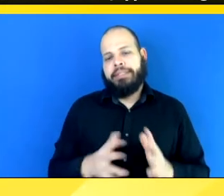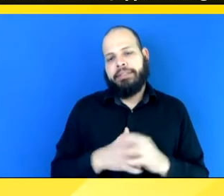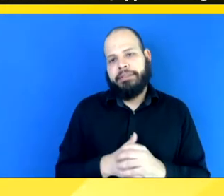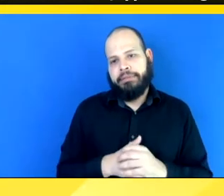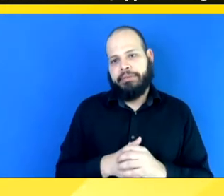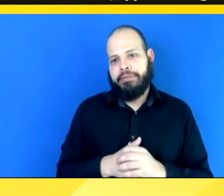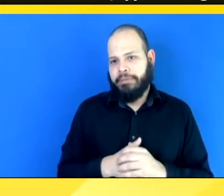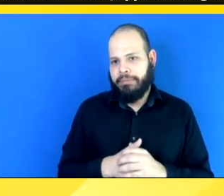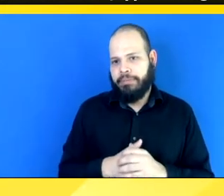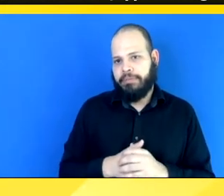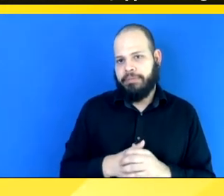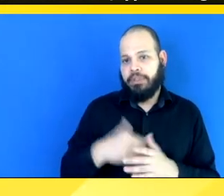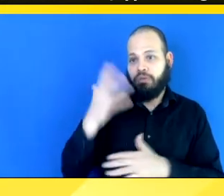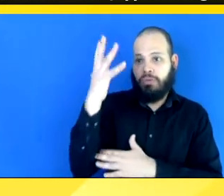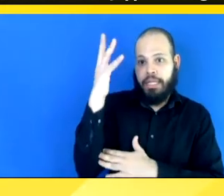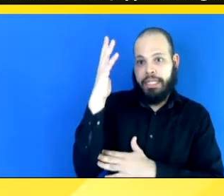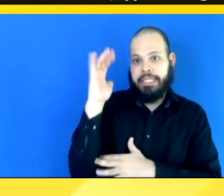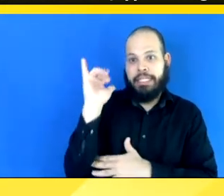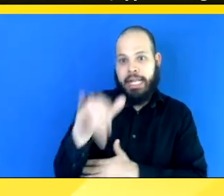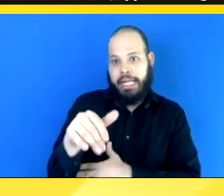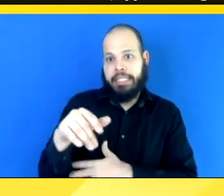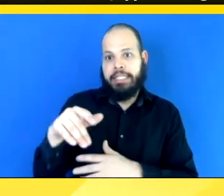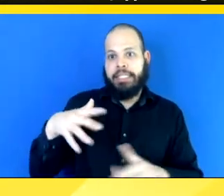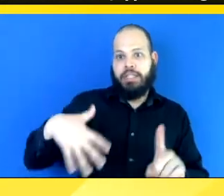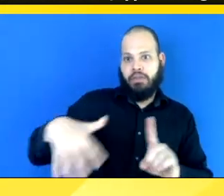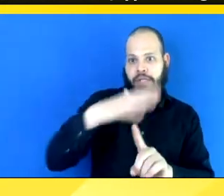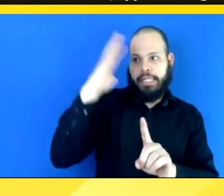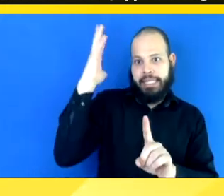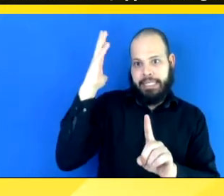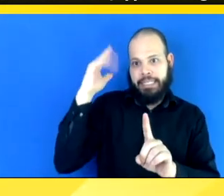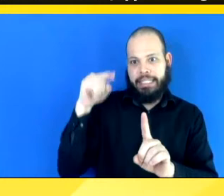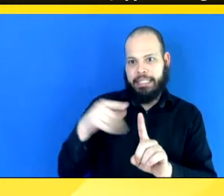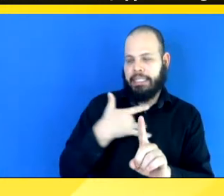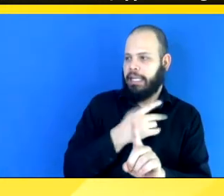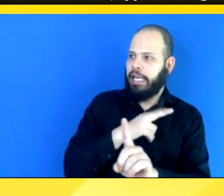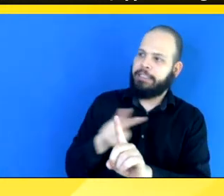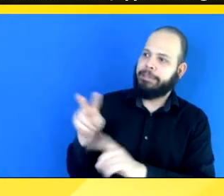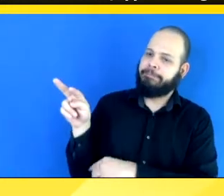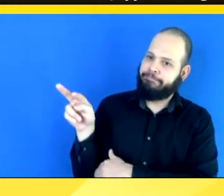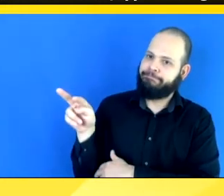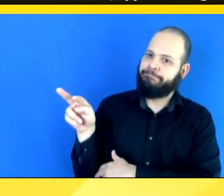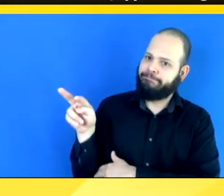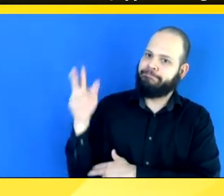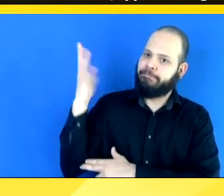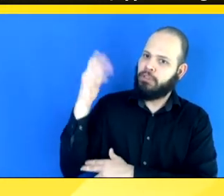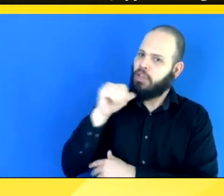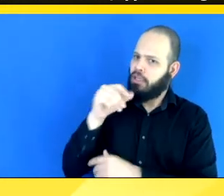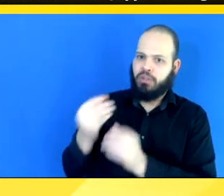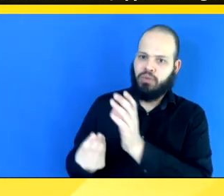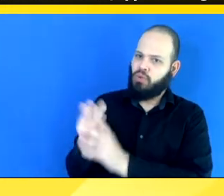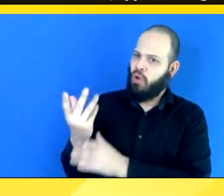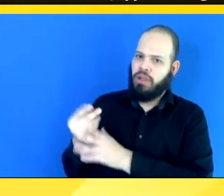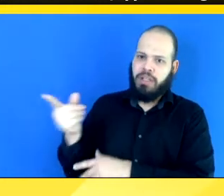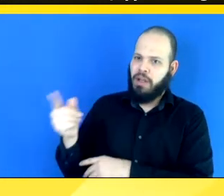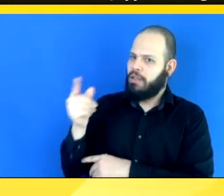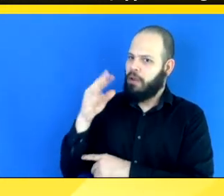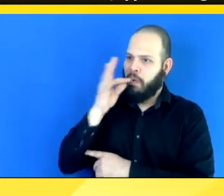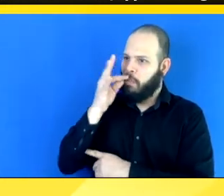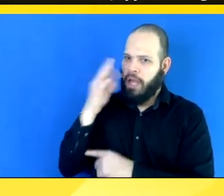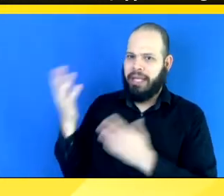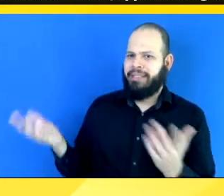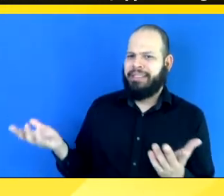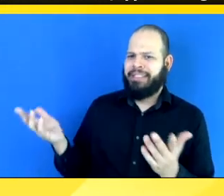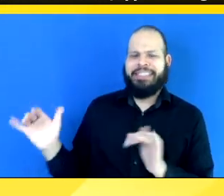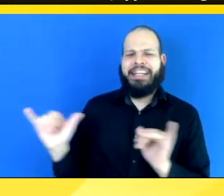I damn you, because you're putting on. To say you care about folk and 20,000 of your